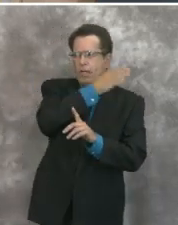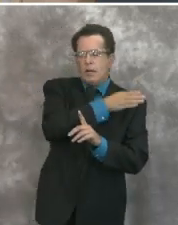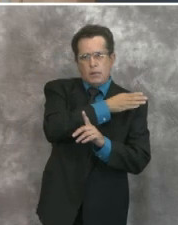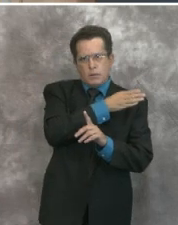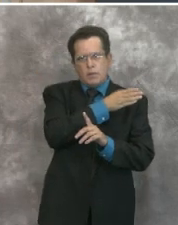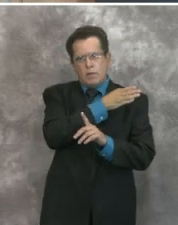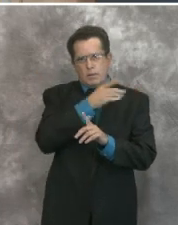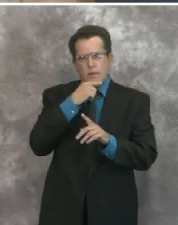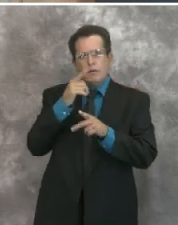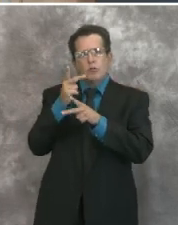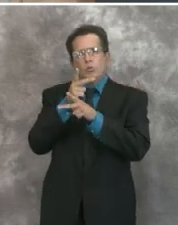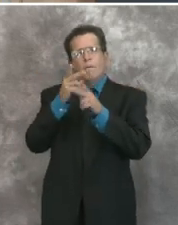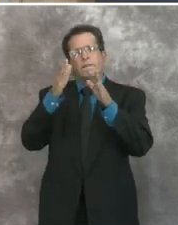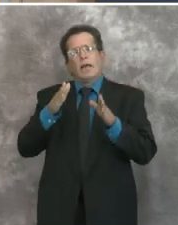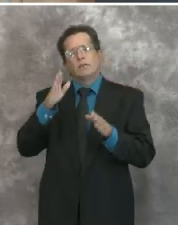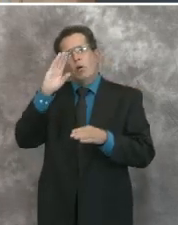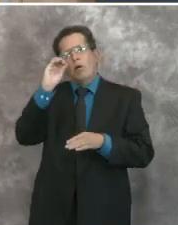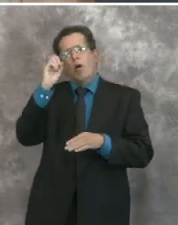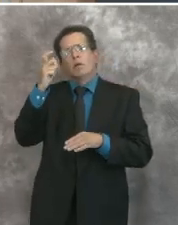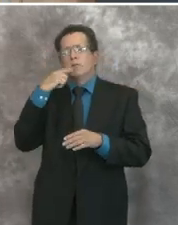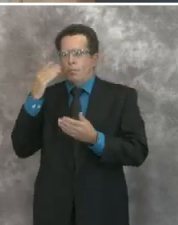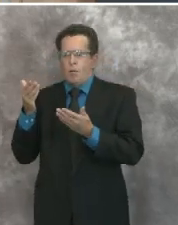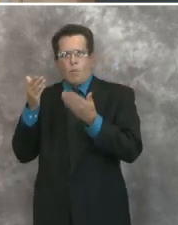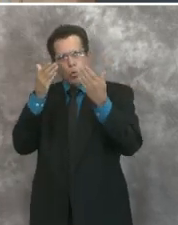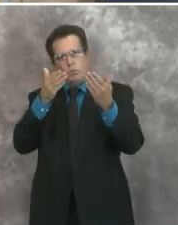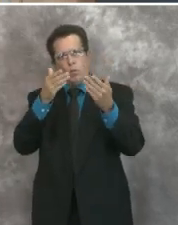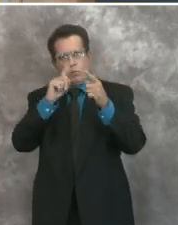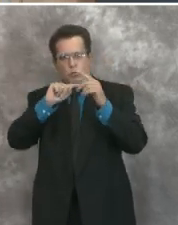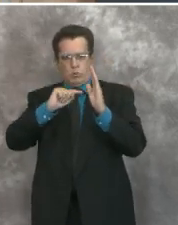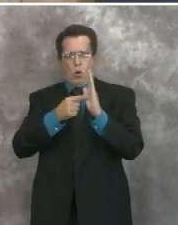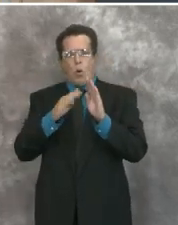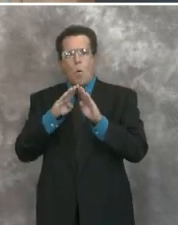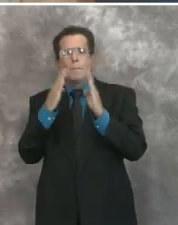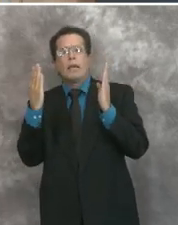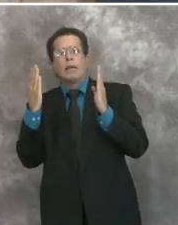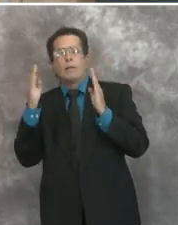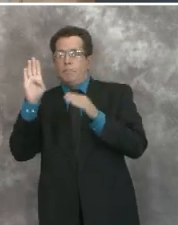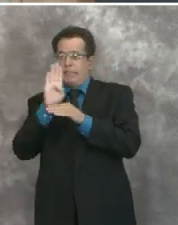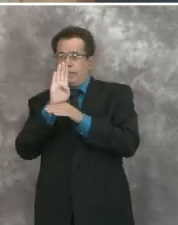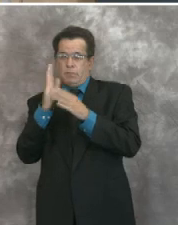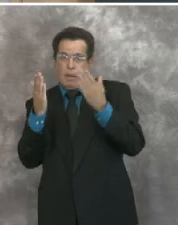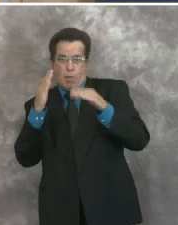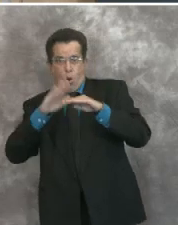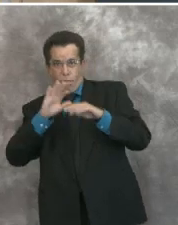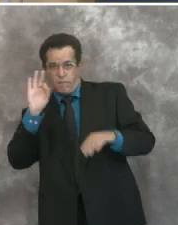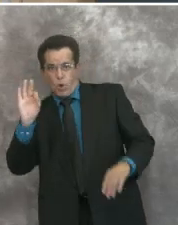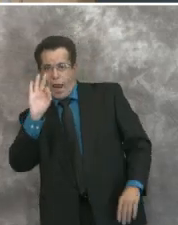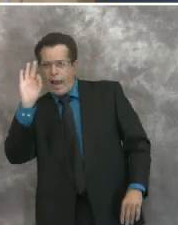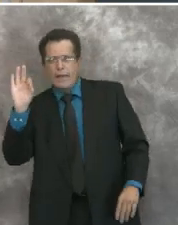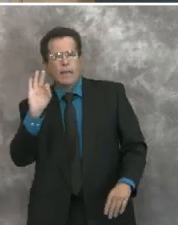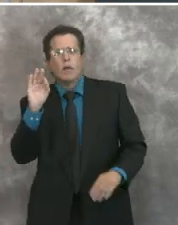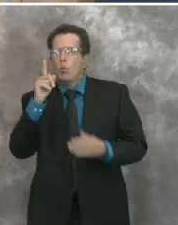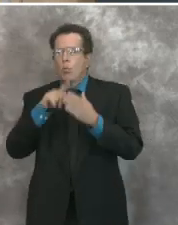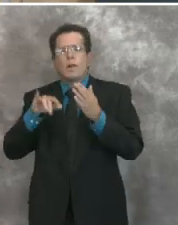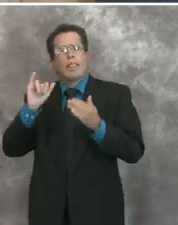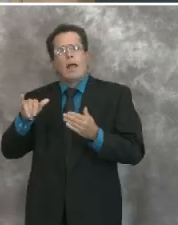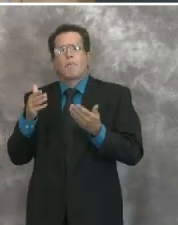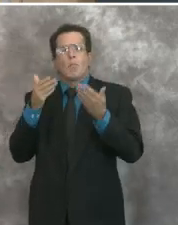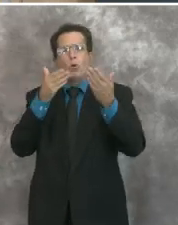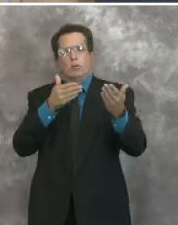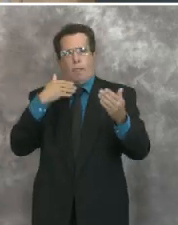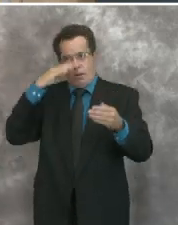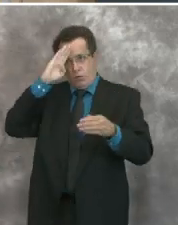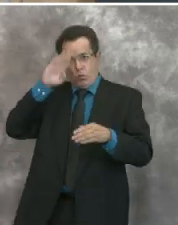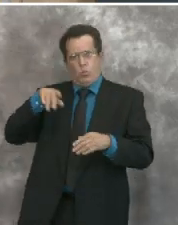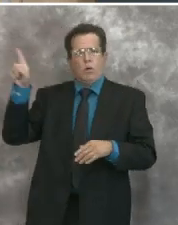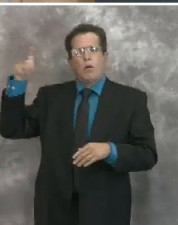and Supervisor Cox bringing a proposal to reopen some of those retail businesses by Friday. Can you talk about what that proposal is? Because I know the governor said